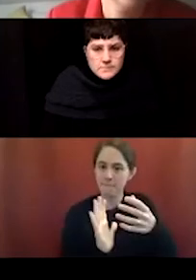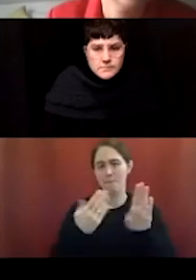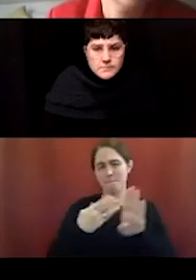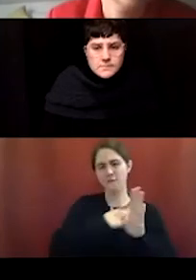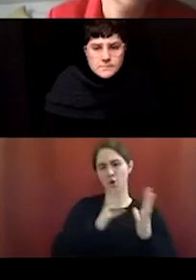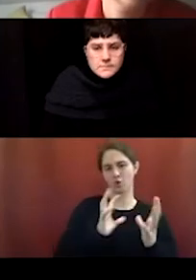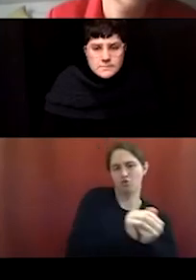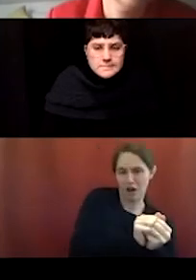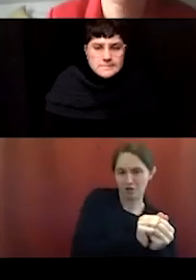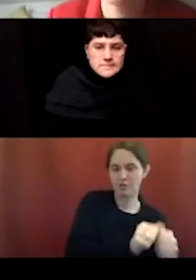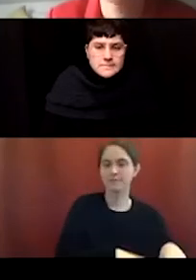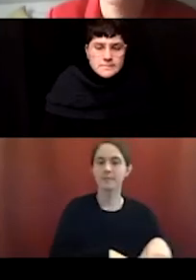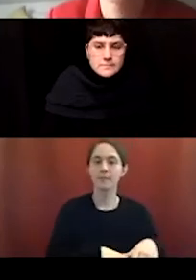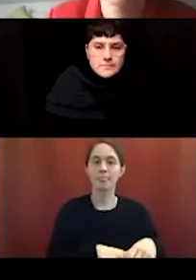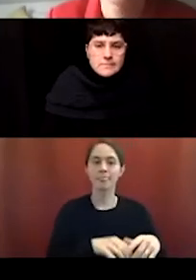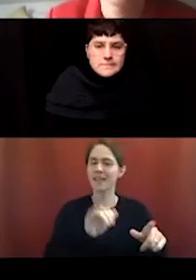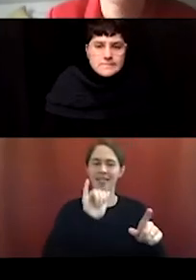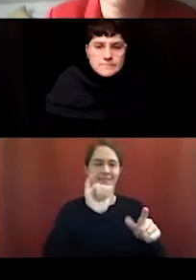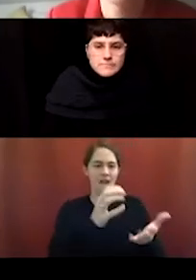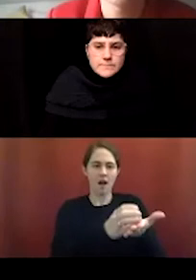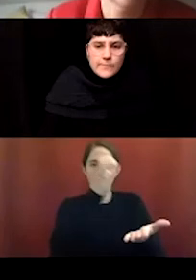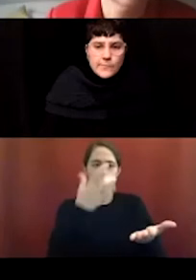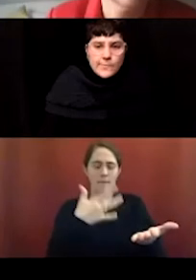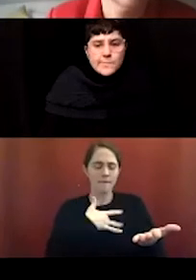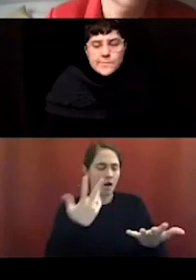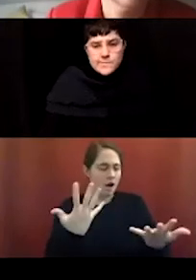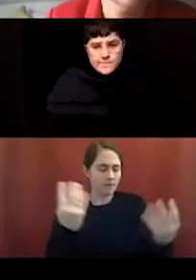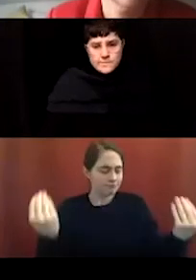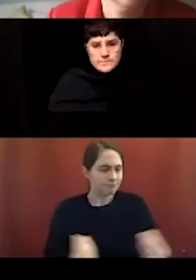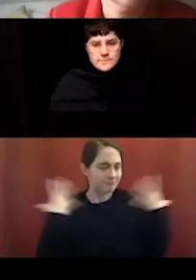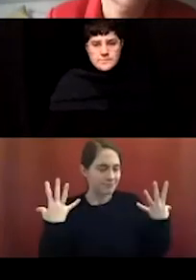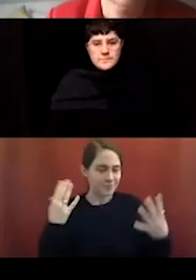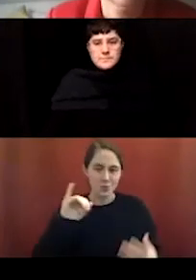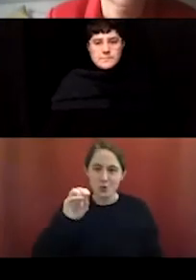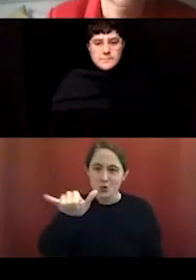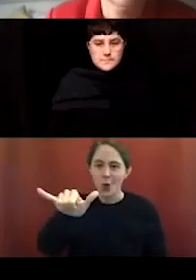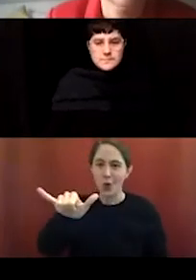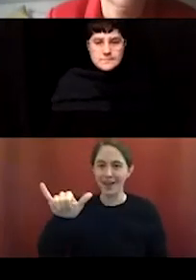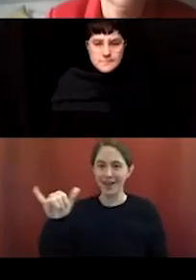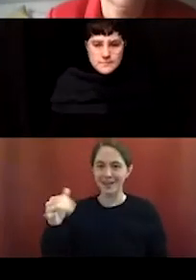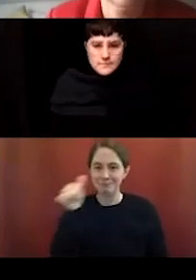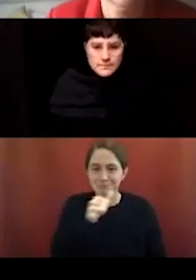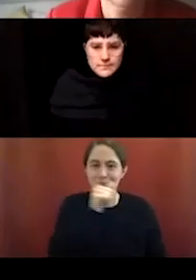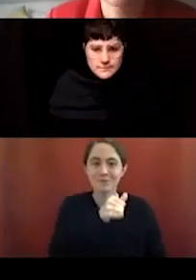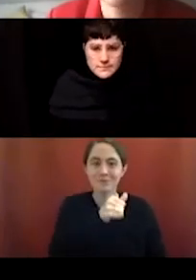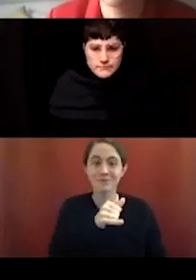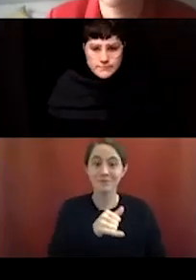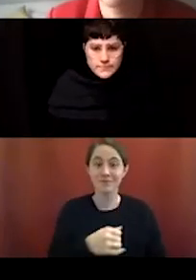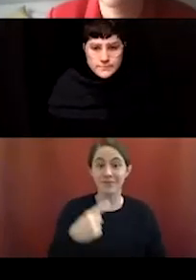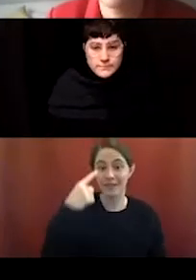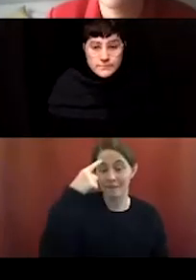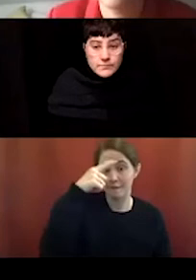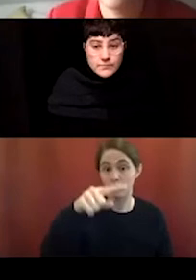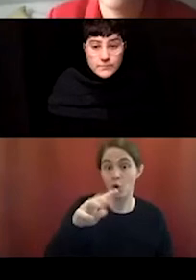a very joyful piece of work. And for 40 years, it was in the back of